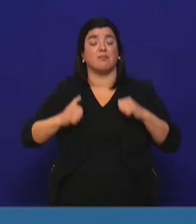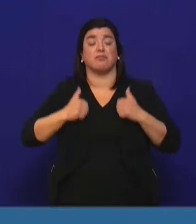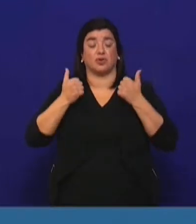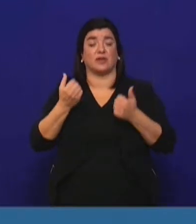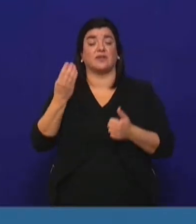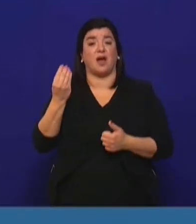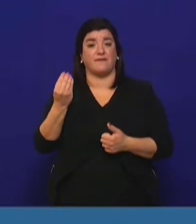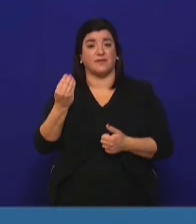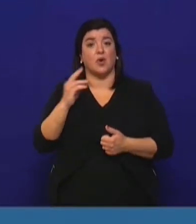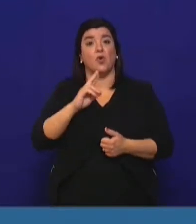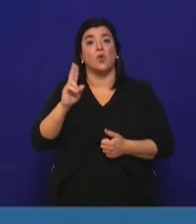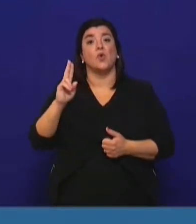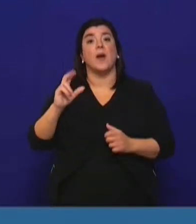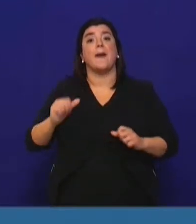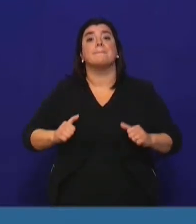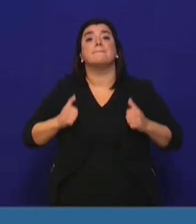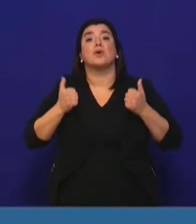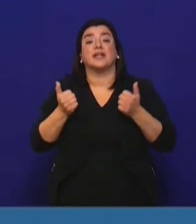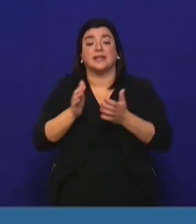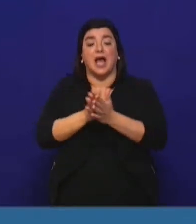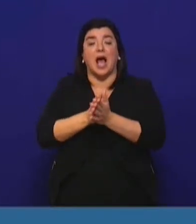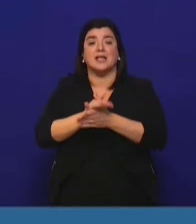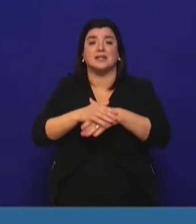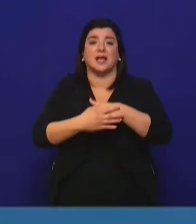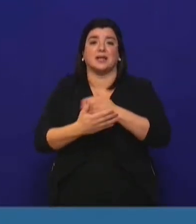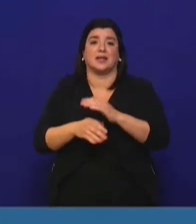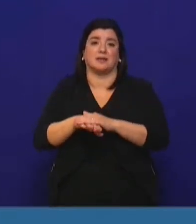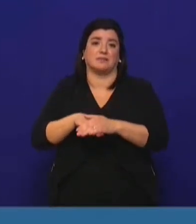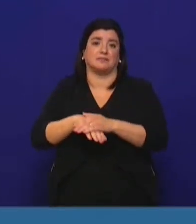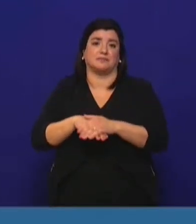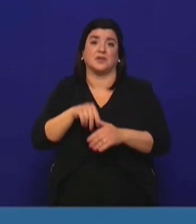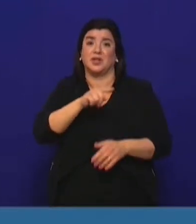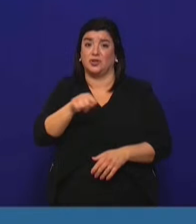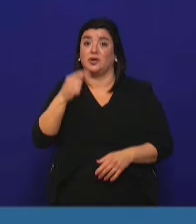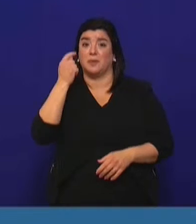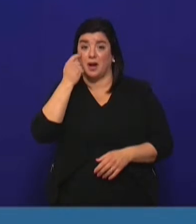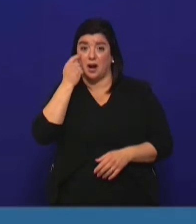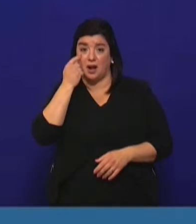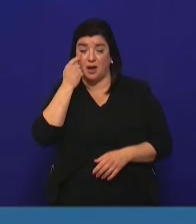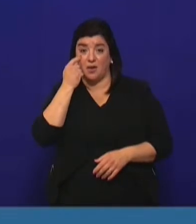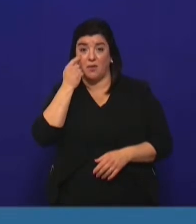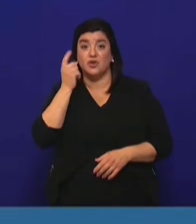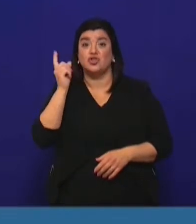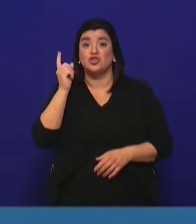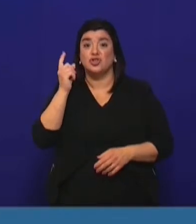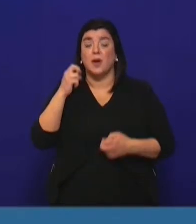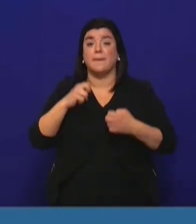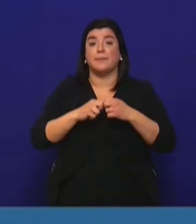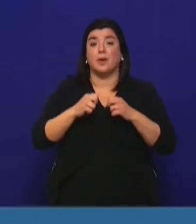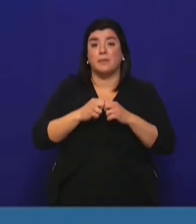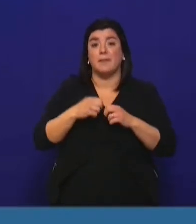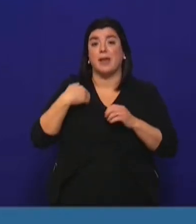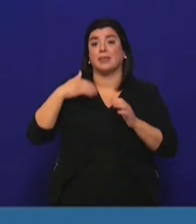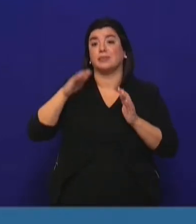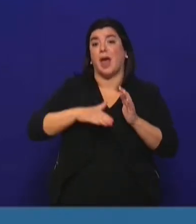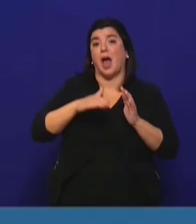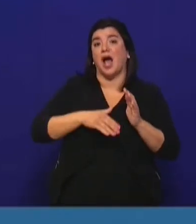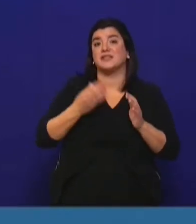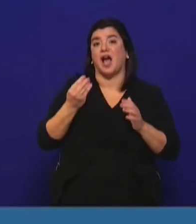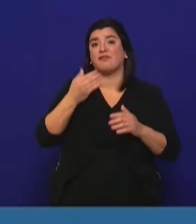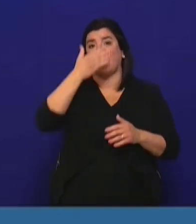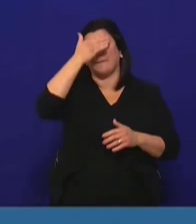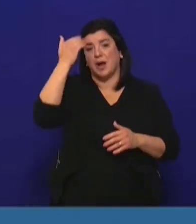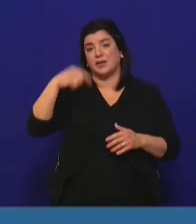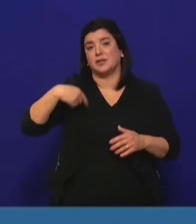anka l-importanza tal-ħasil tal-idejn. Rajtu il-konsegwenzi li evitajna ħafna marti ieħor ukoll. Infatti bħal